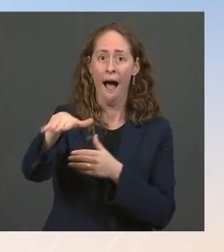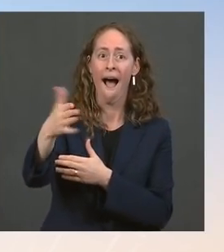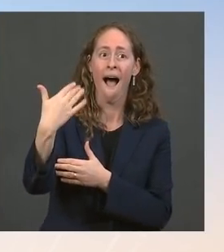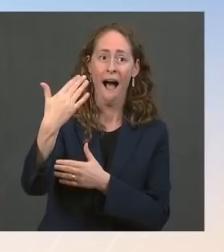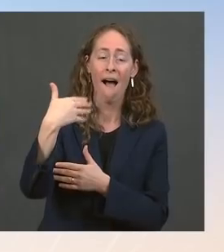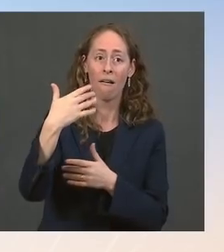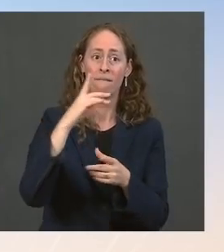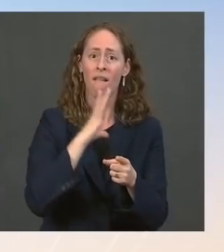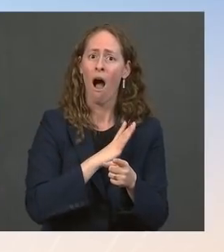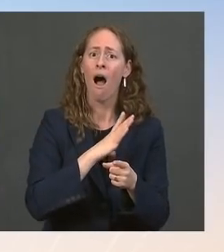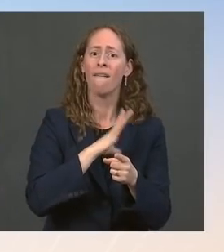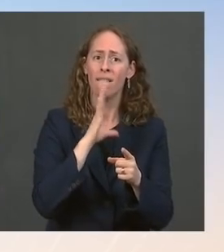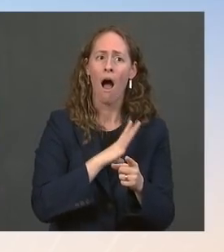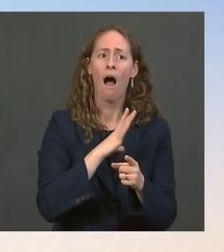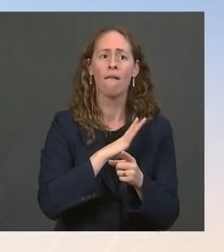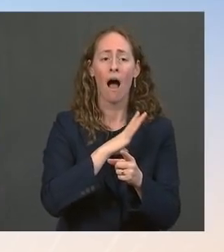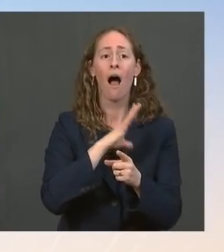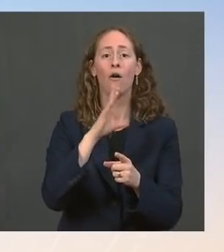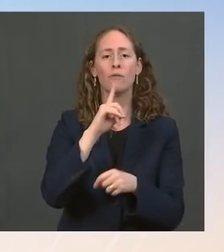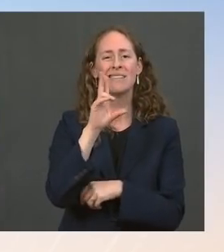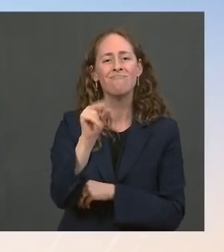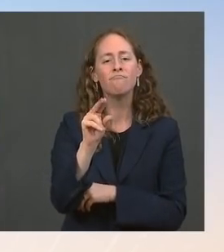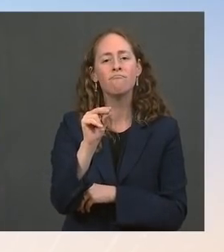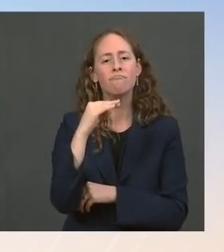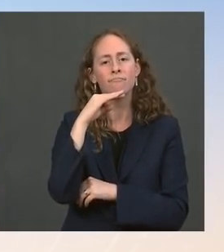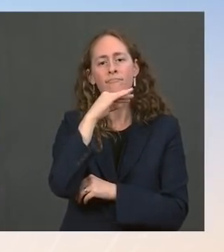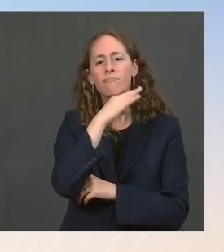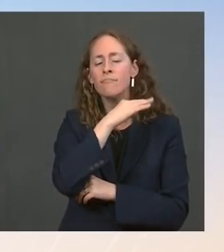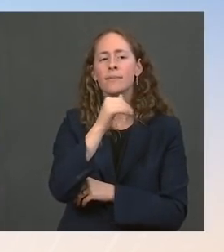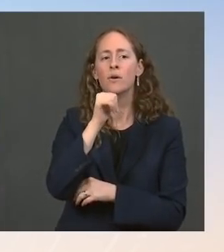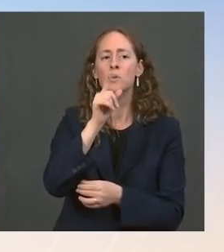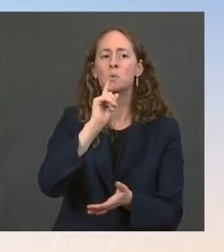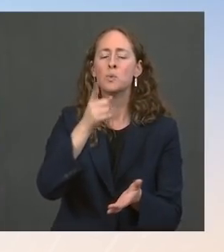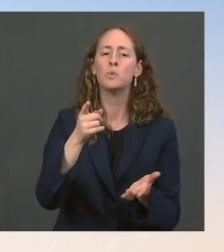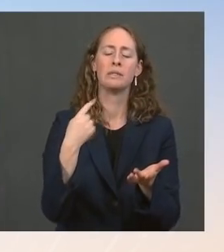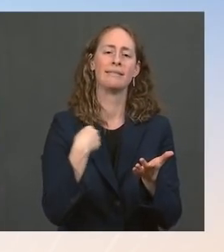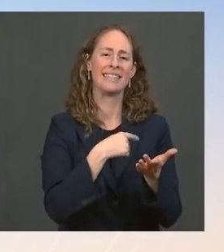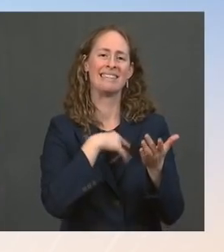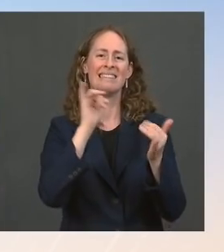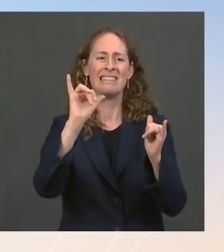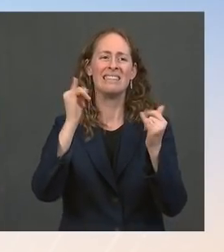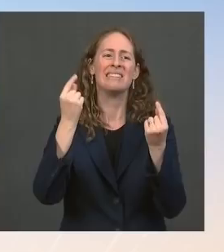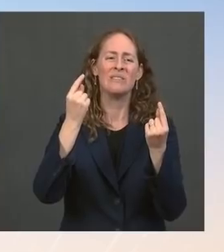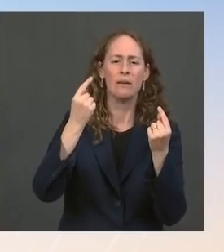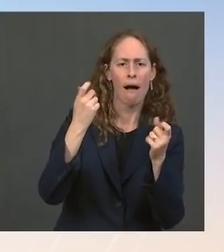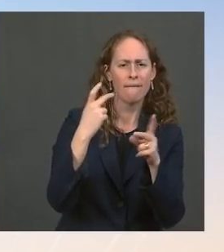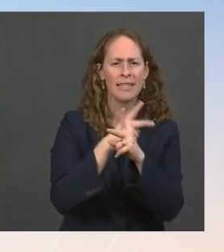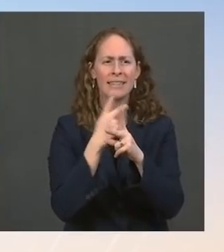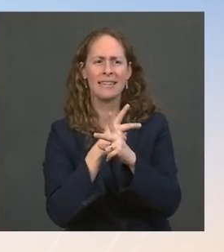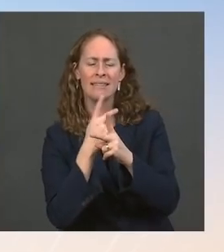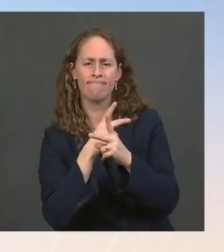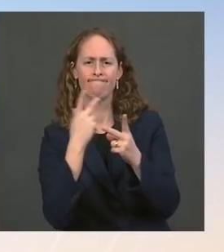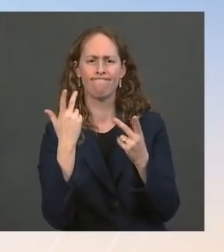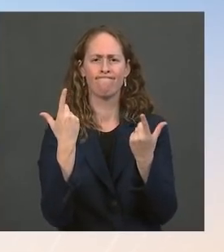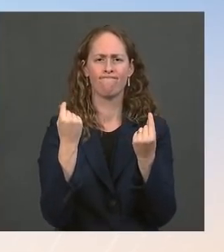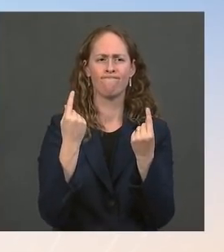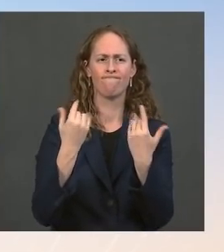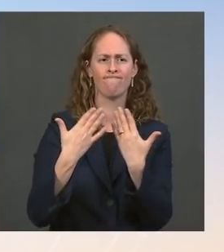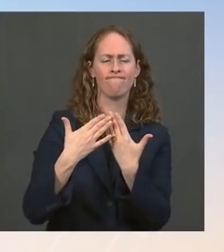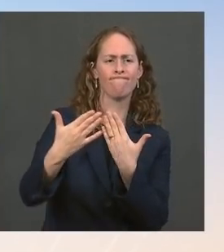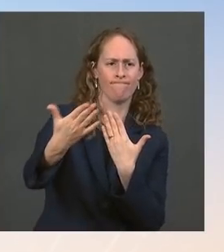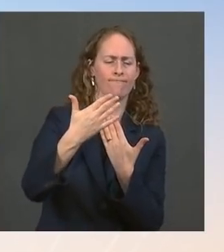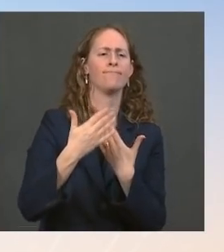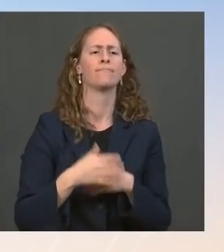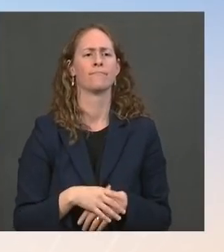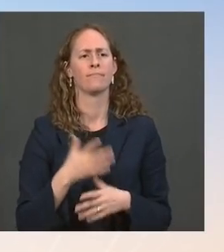fine, when clearly it's not. So all we can focus on at this point is what steps we're taking now to ensure there is an orderly